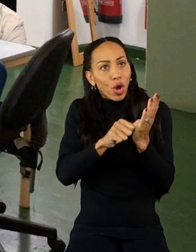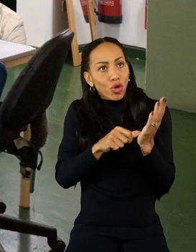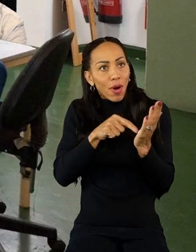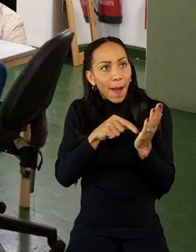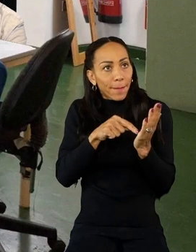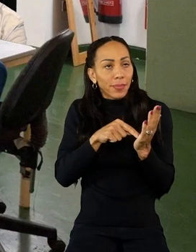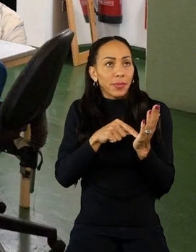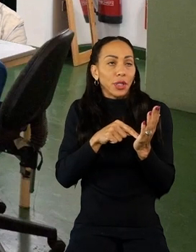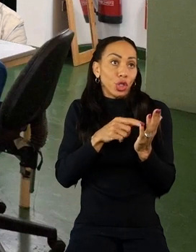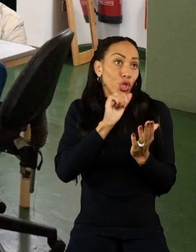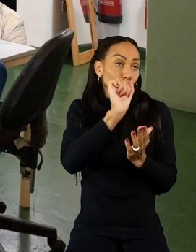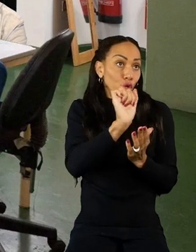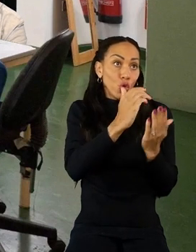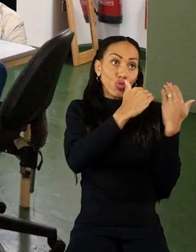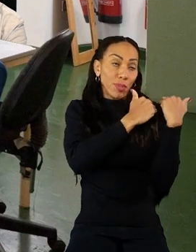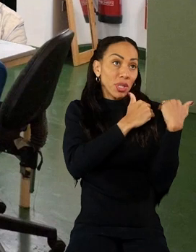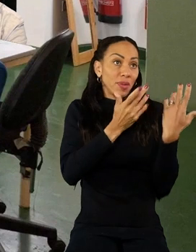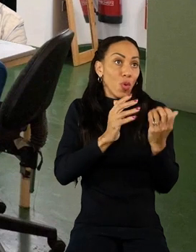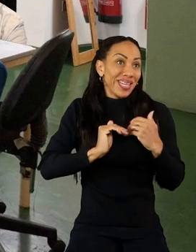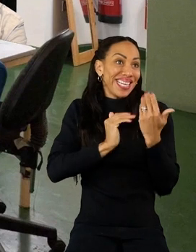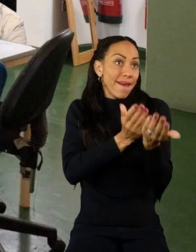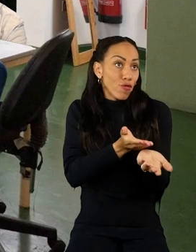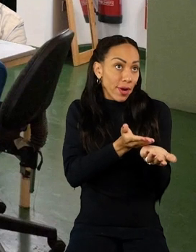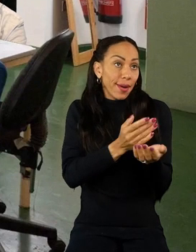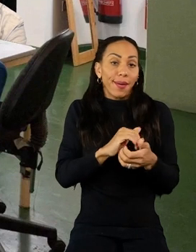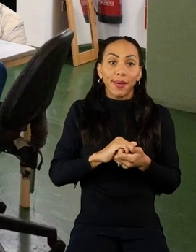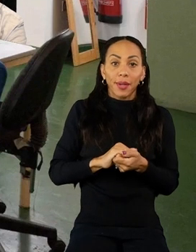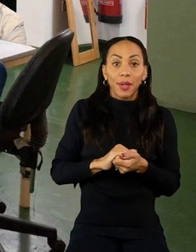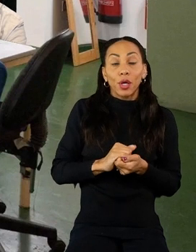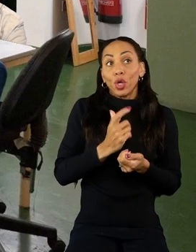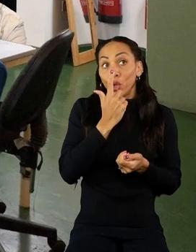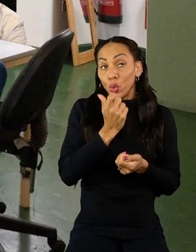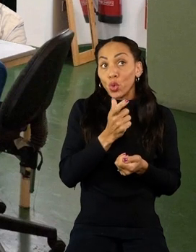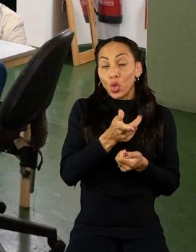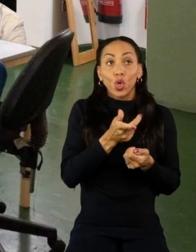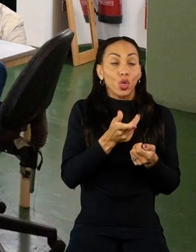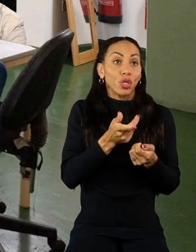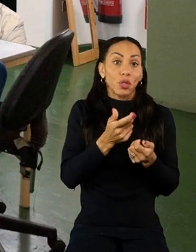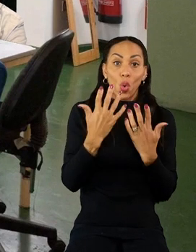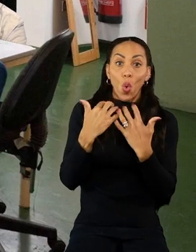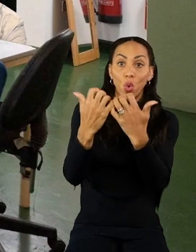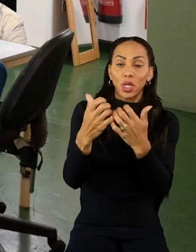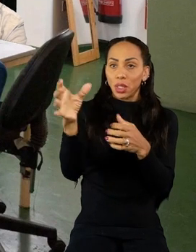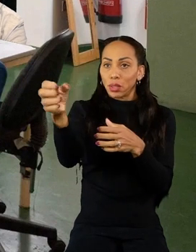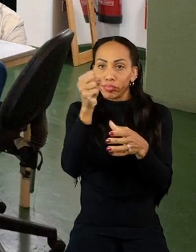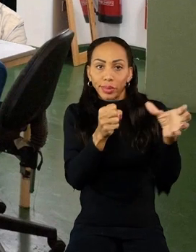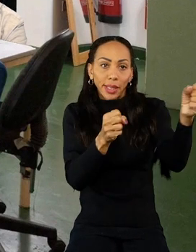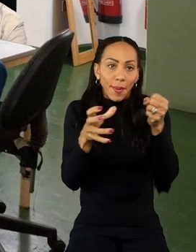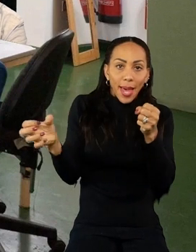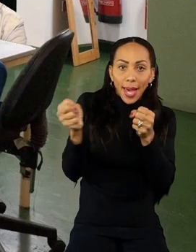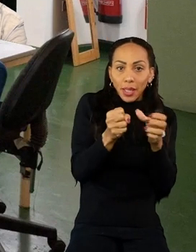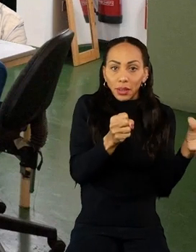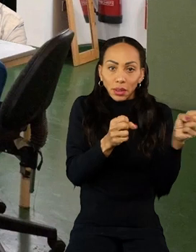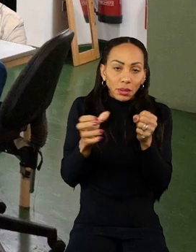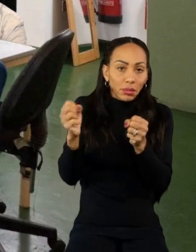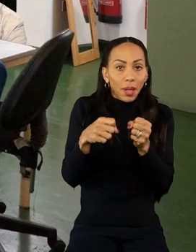control of the experience, running this program, you're somehow in control of how you deliver it. Mm. So it could